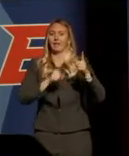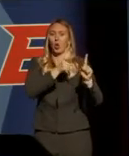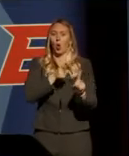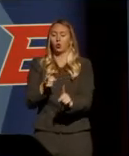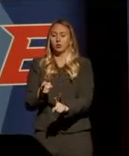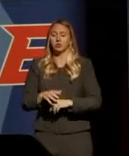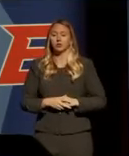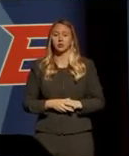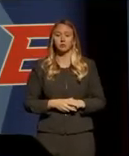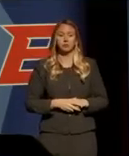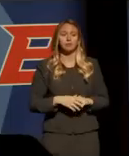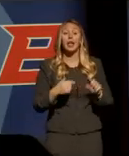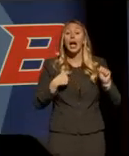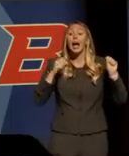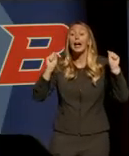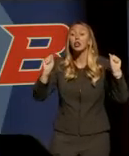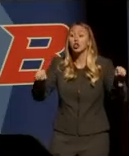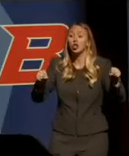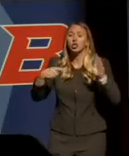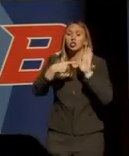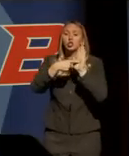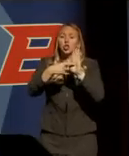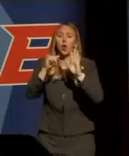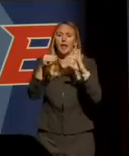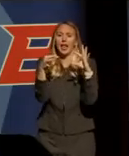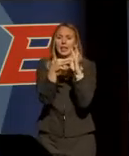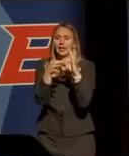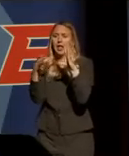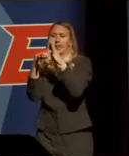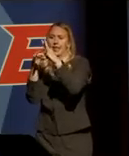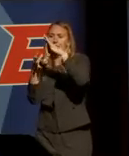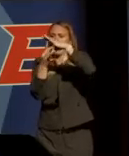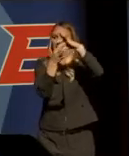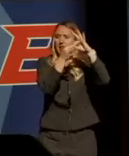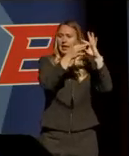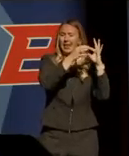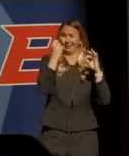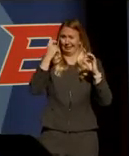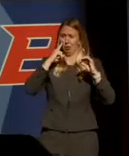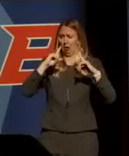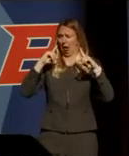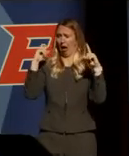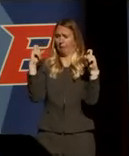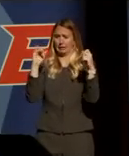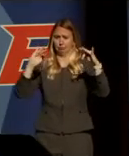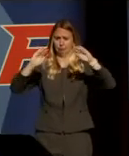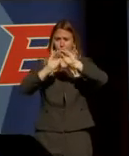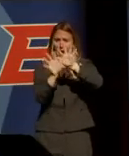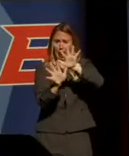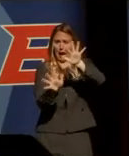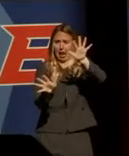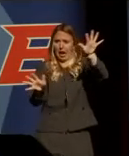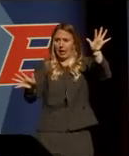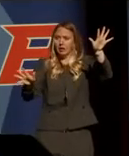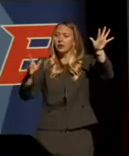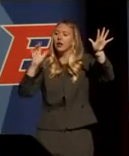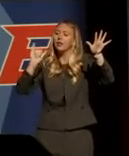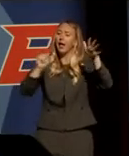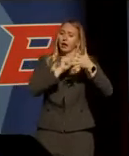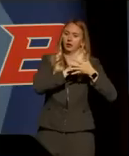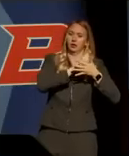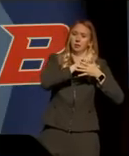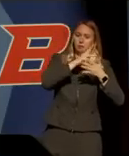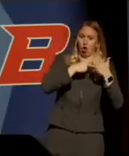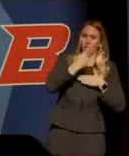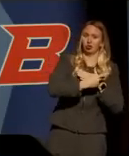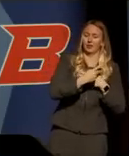make an incredibly complex web where you would see that many of these projects fulfill all five. But I'm gonna move through those